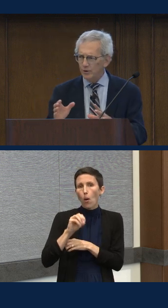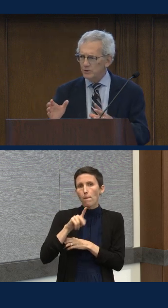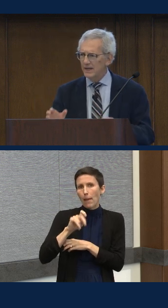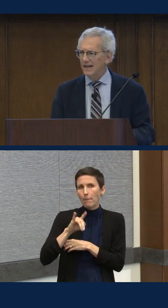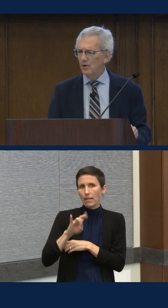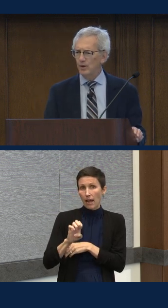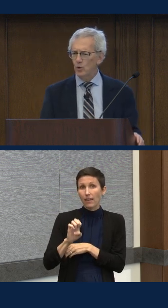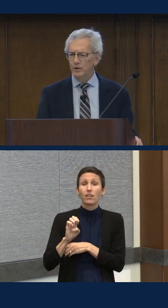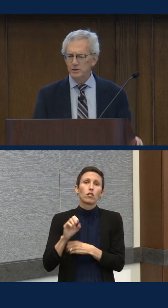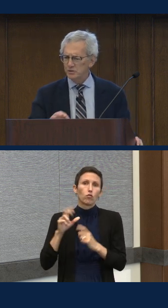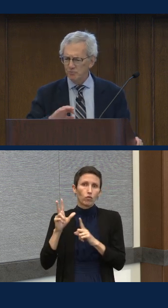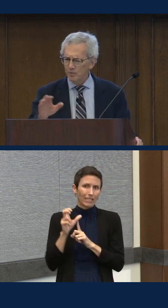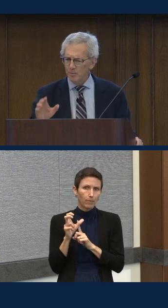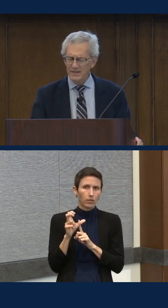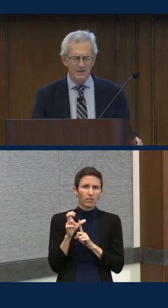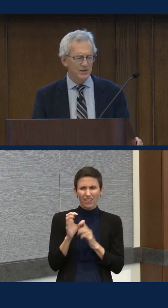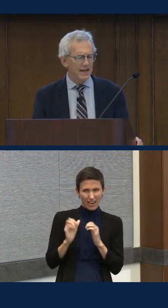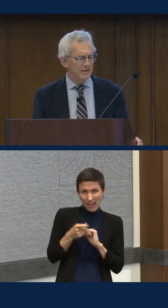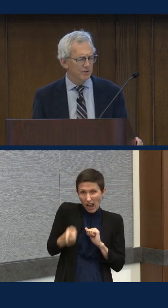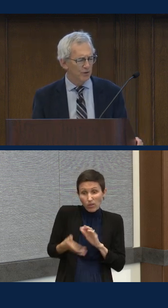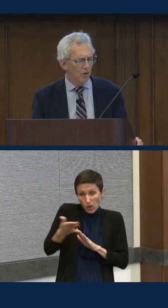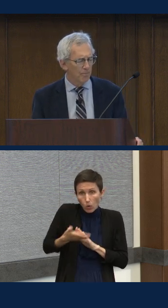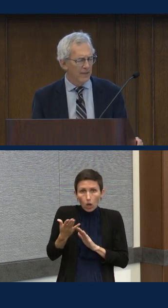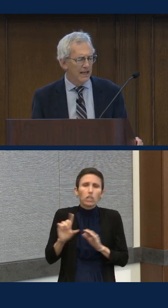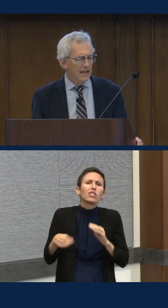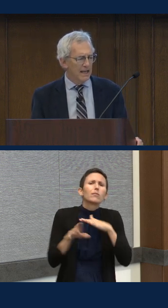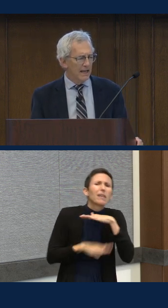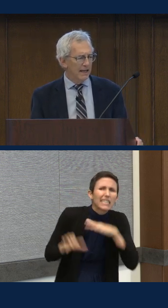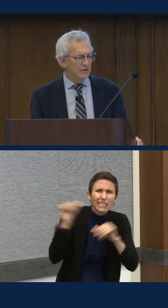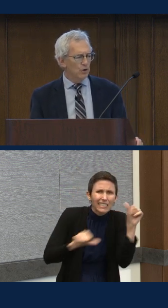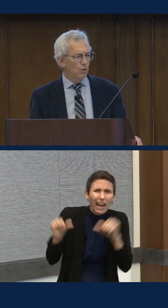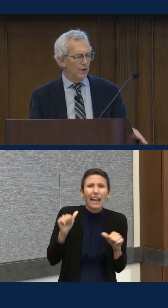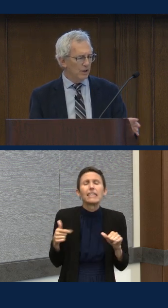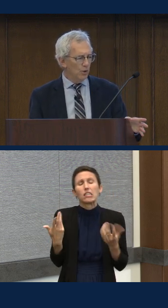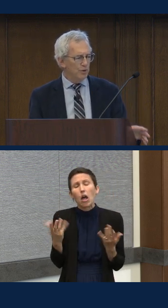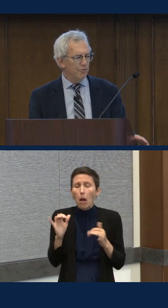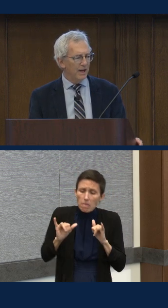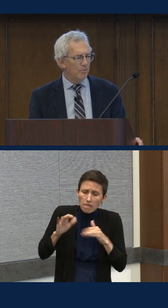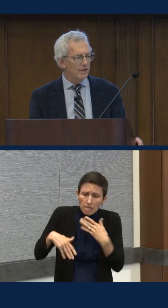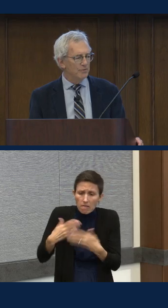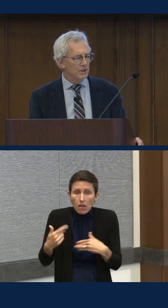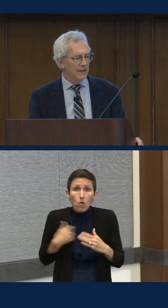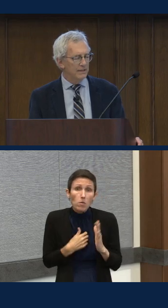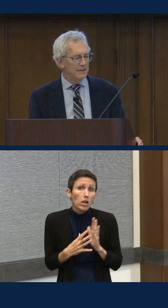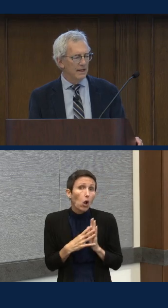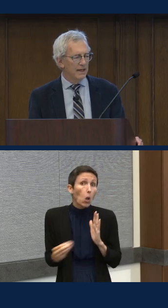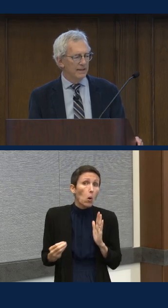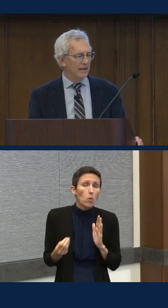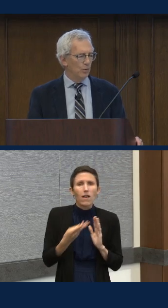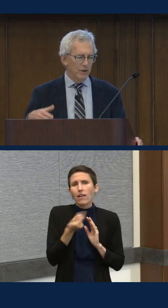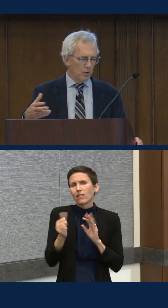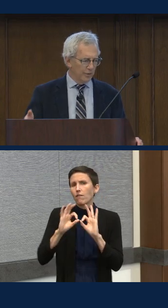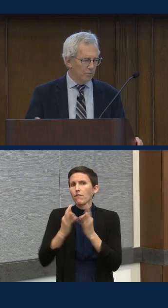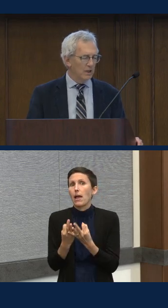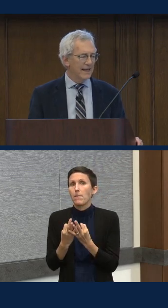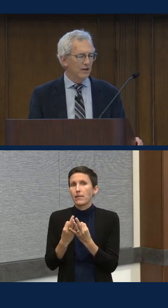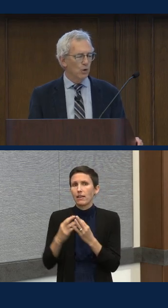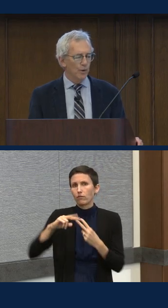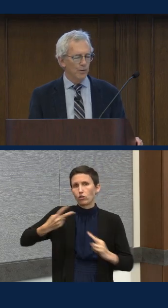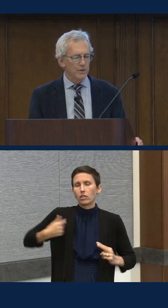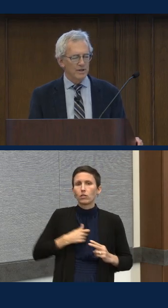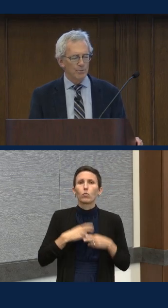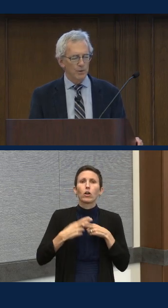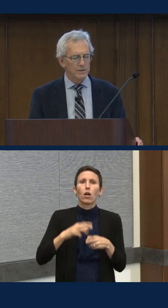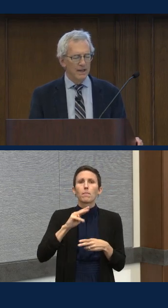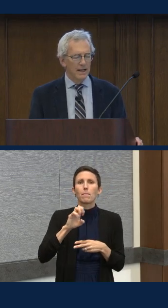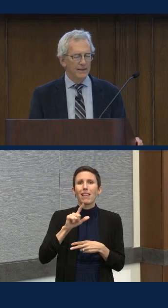trying to understand how they work just from the basic science of it all. And so we cloned a family of genes that we called the